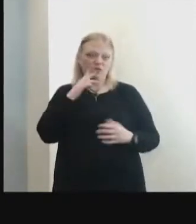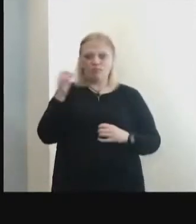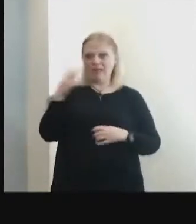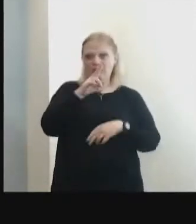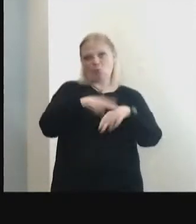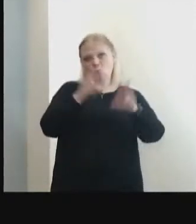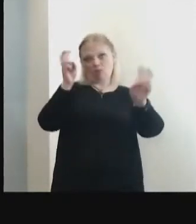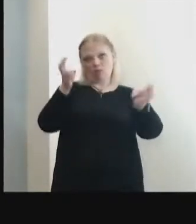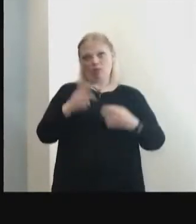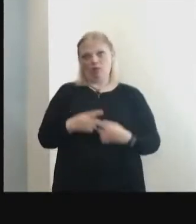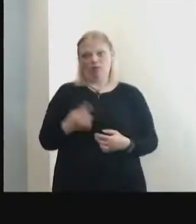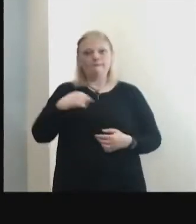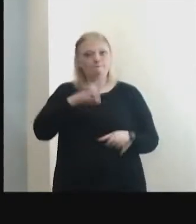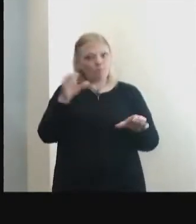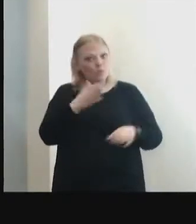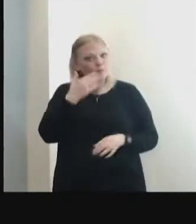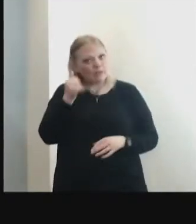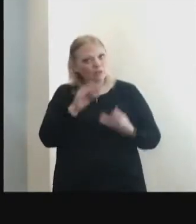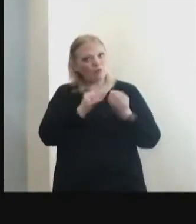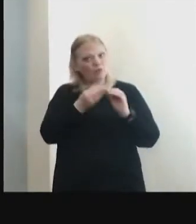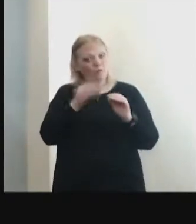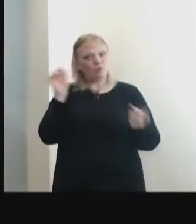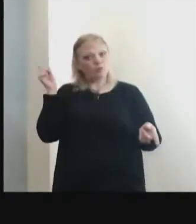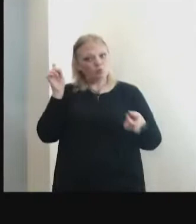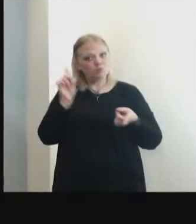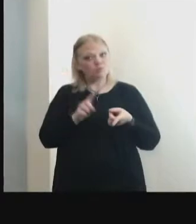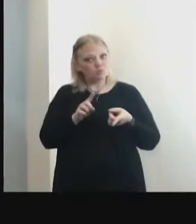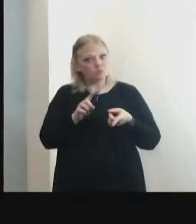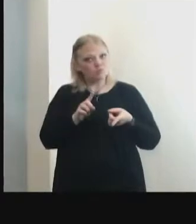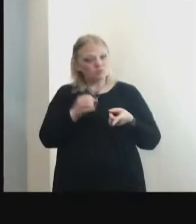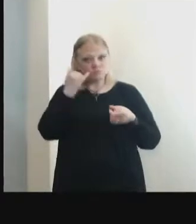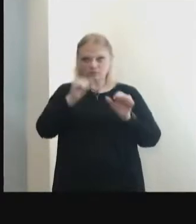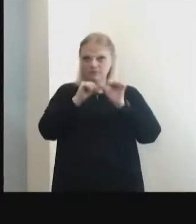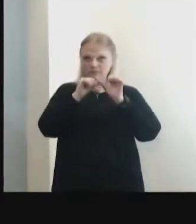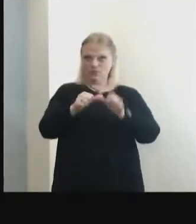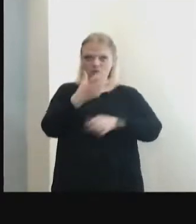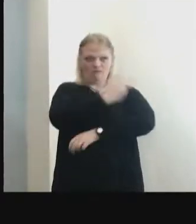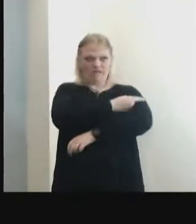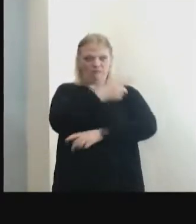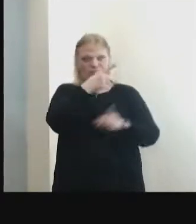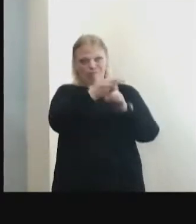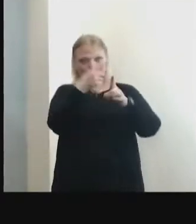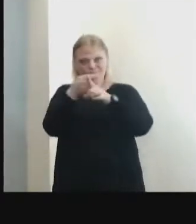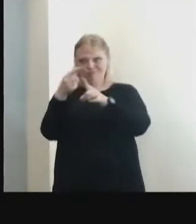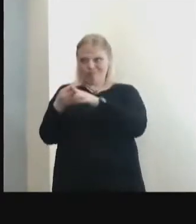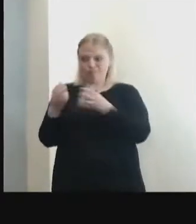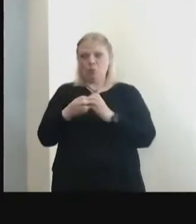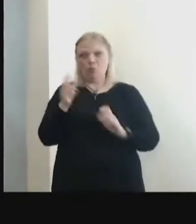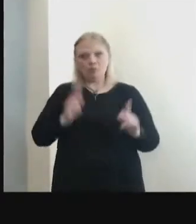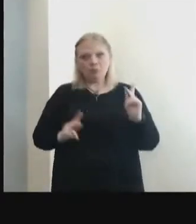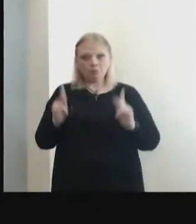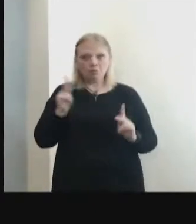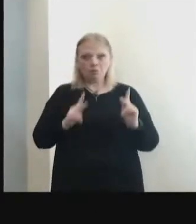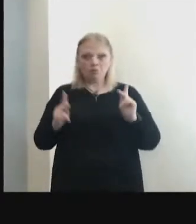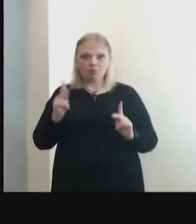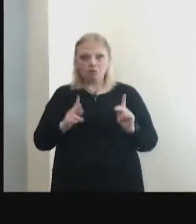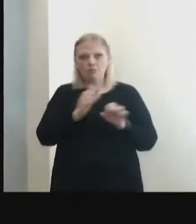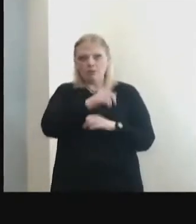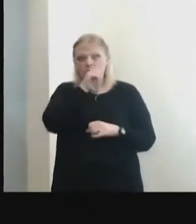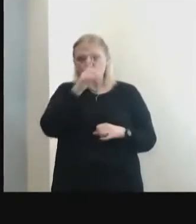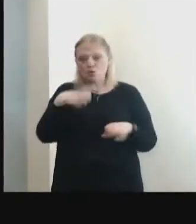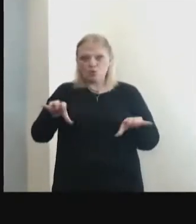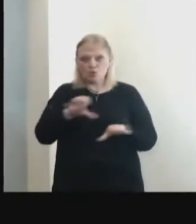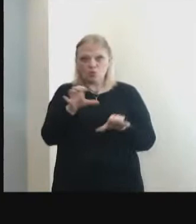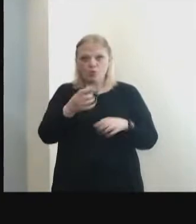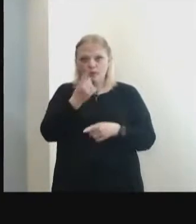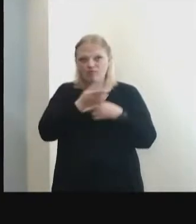normal. We are doing better. Our numbers are going down, and if we continue to vaccinate more people and make certain that we're doing the right thing to